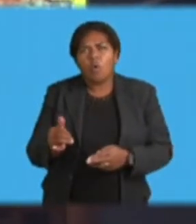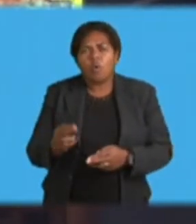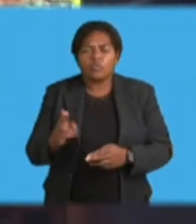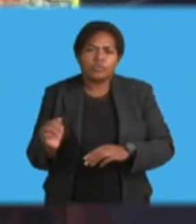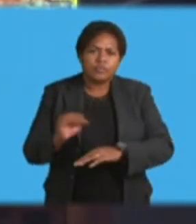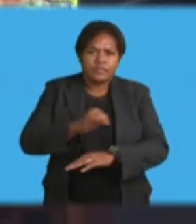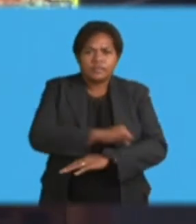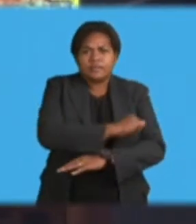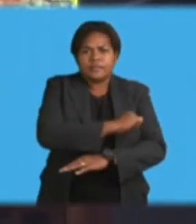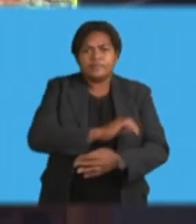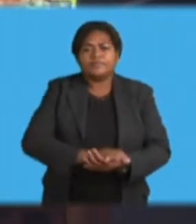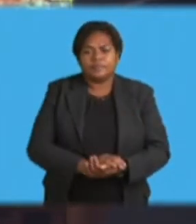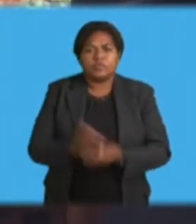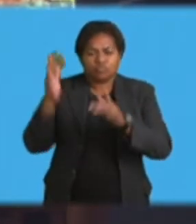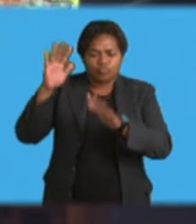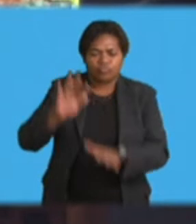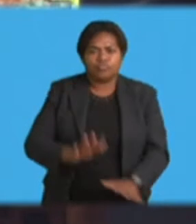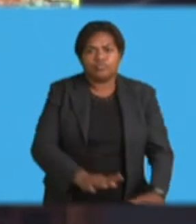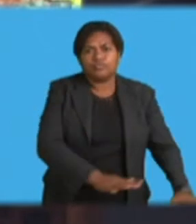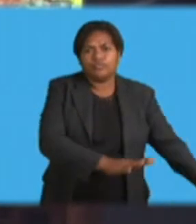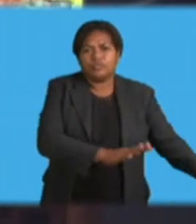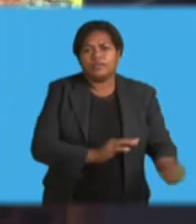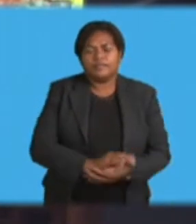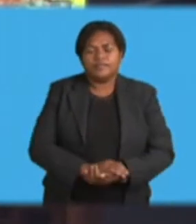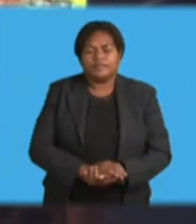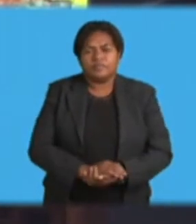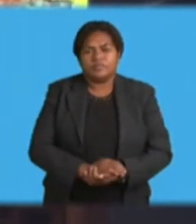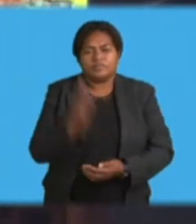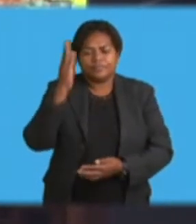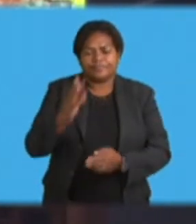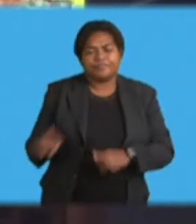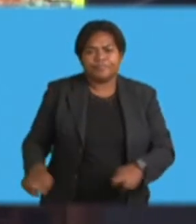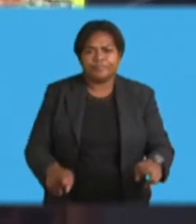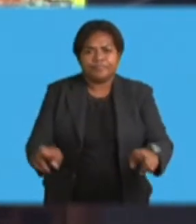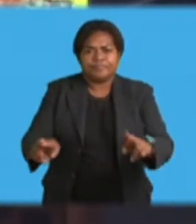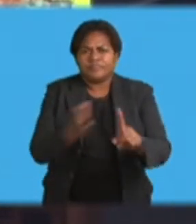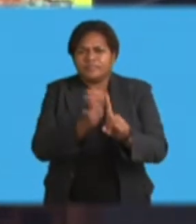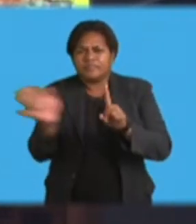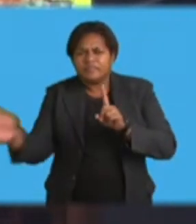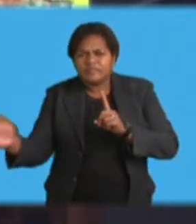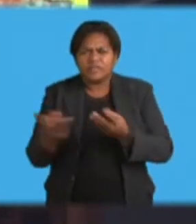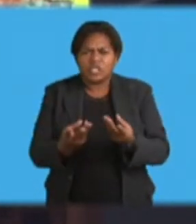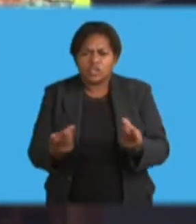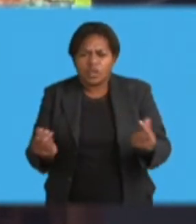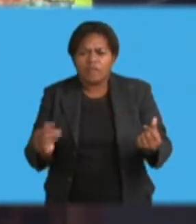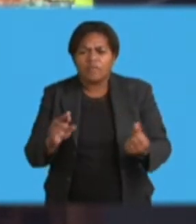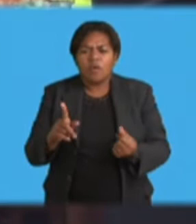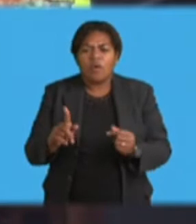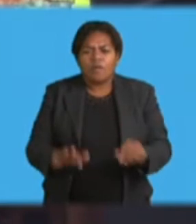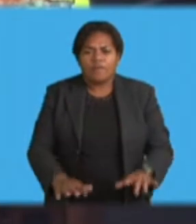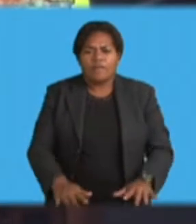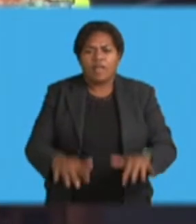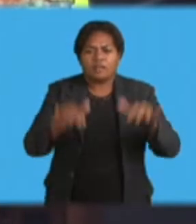or to straighten up the river, Mr. Speaker. And diversion channels mitigate the impact of flood and downstream